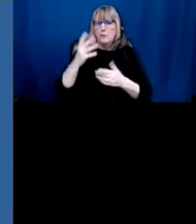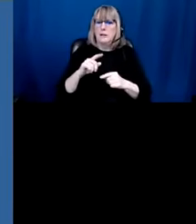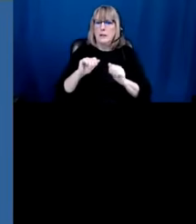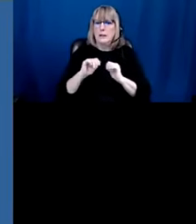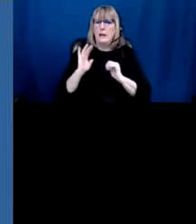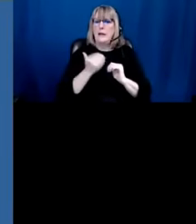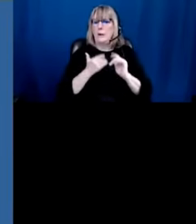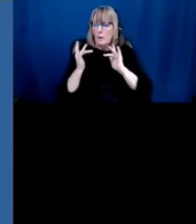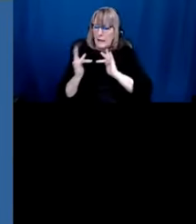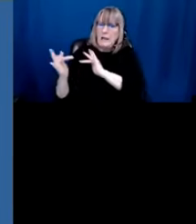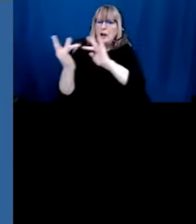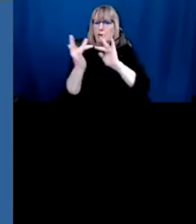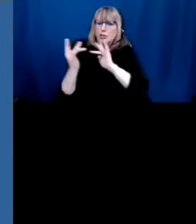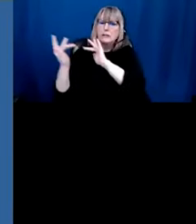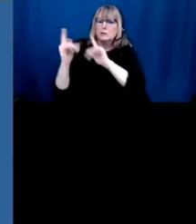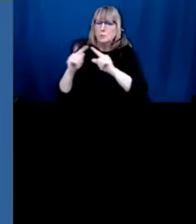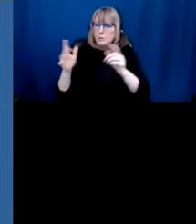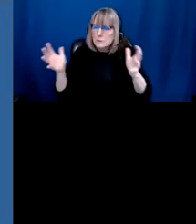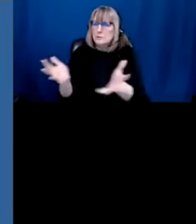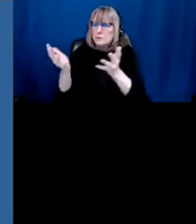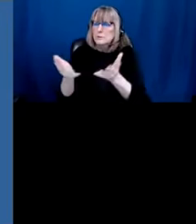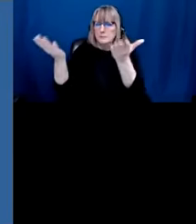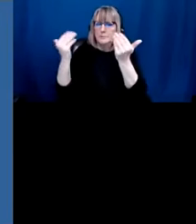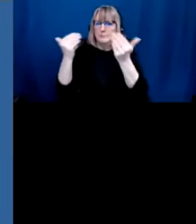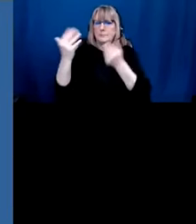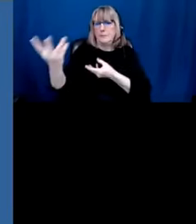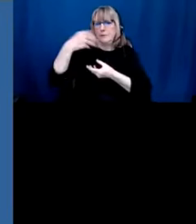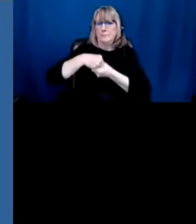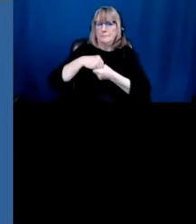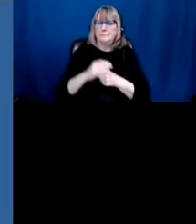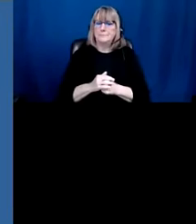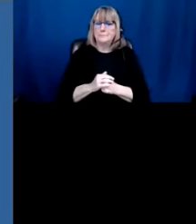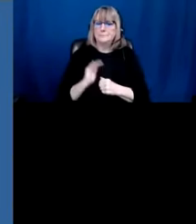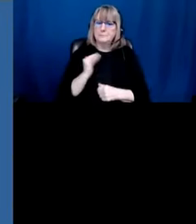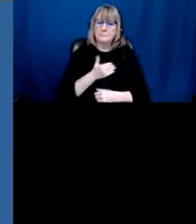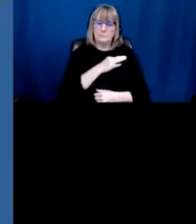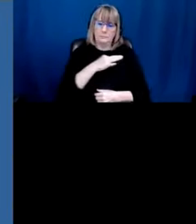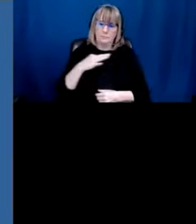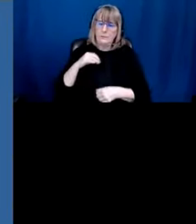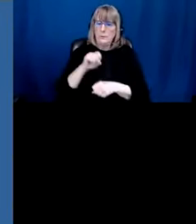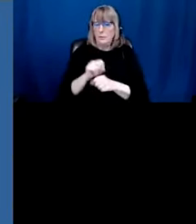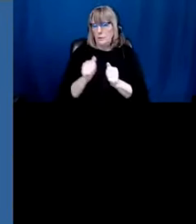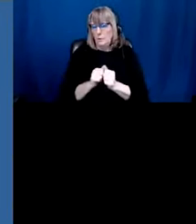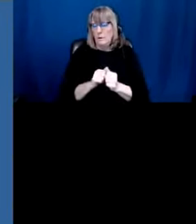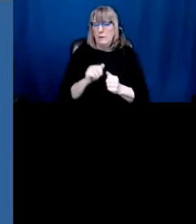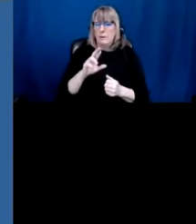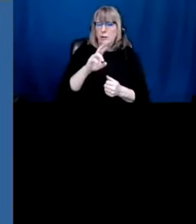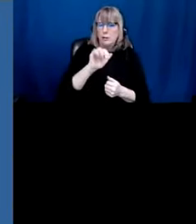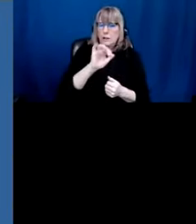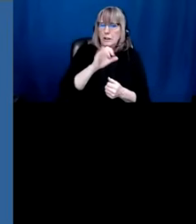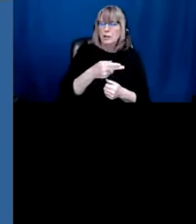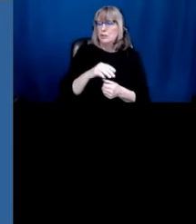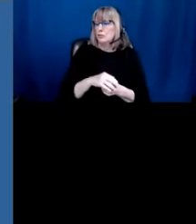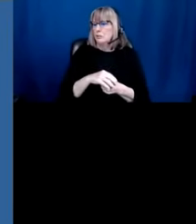that we've done to encourage more participation. Our staff work with REACH and the SEB program